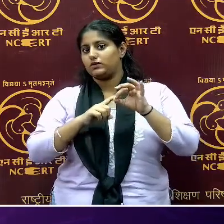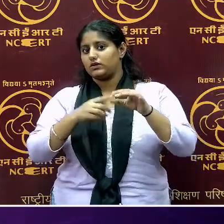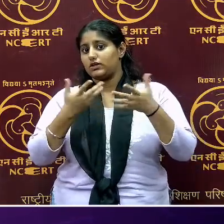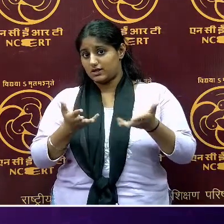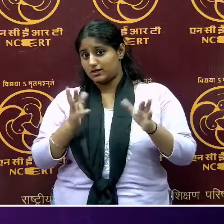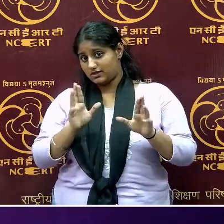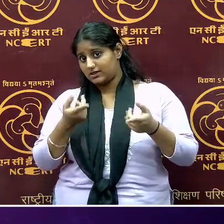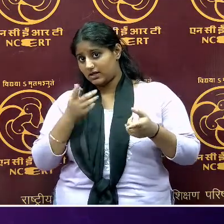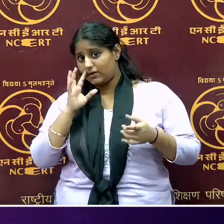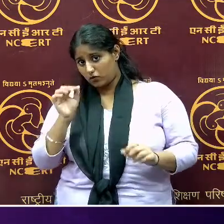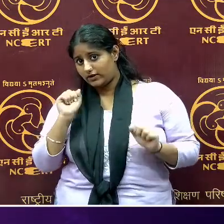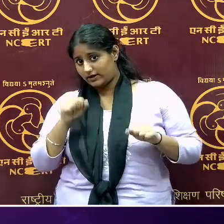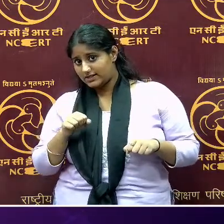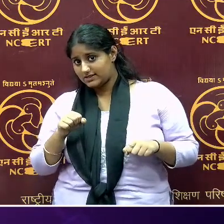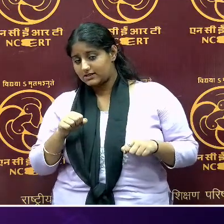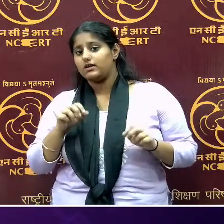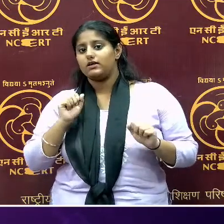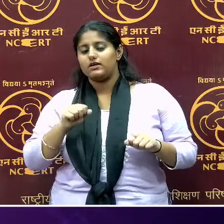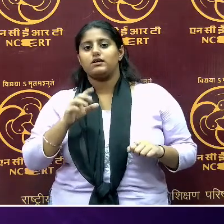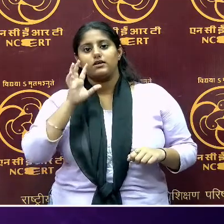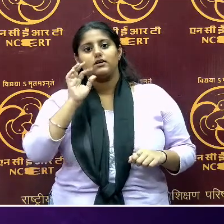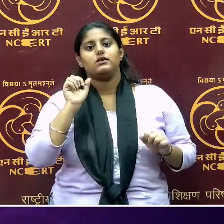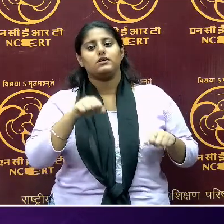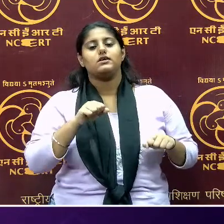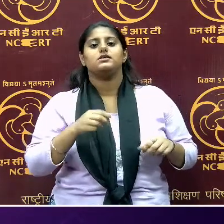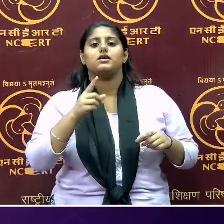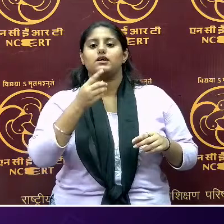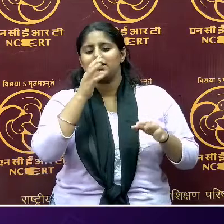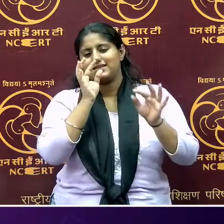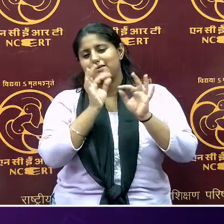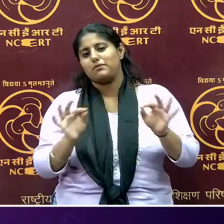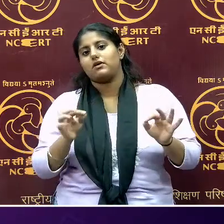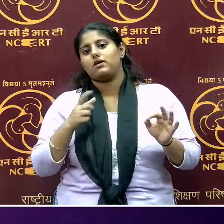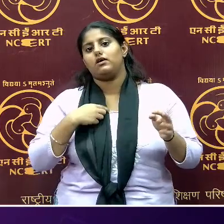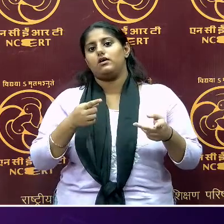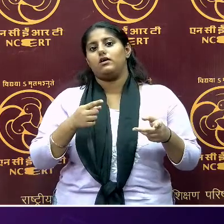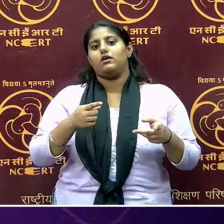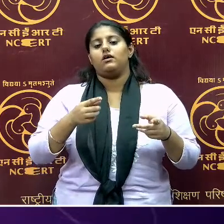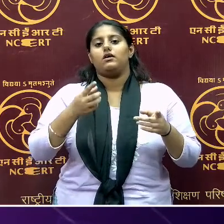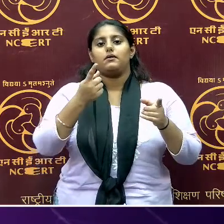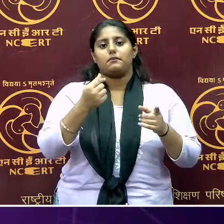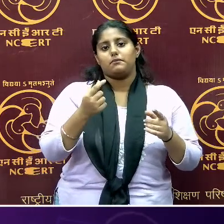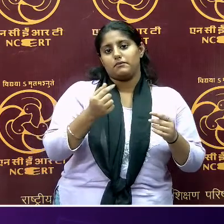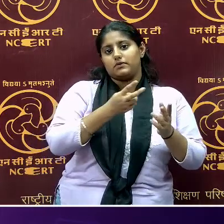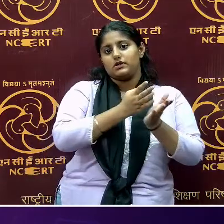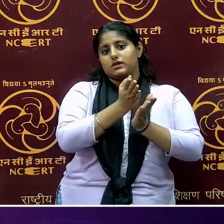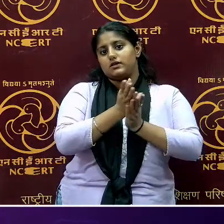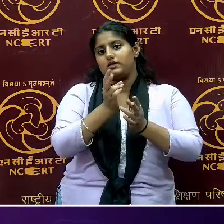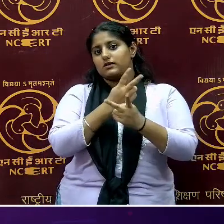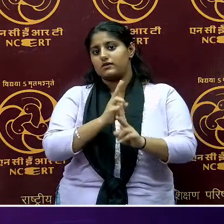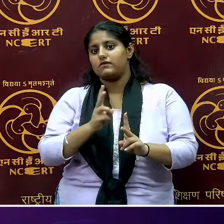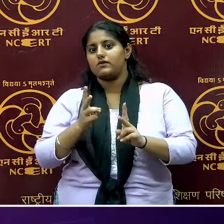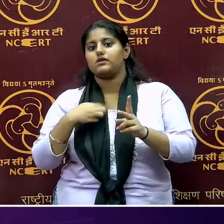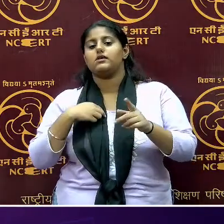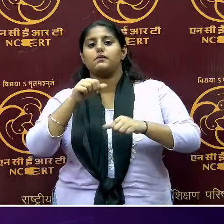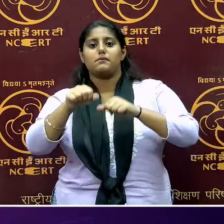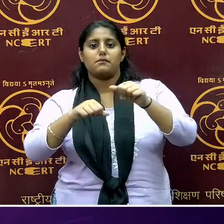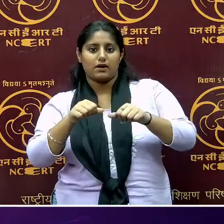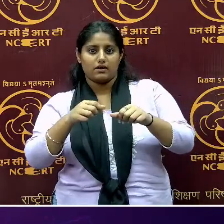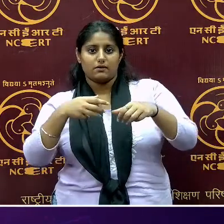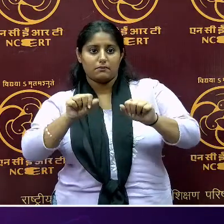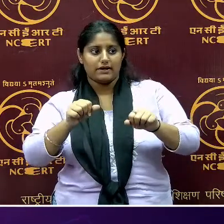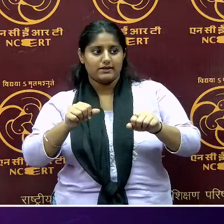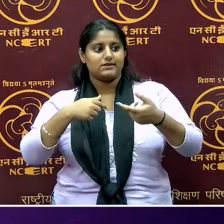important question, ma'am? Yes. Oh, okay. It's very simple. The following are the prices of different electric bikes, children. Arrange the prices